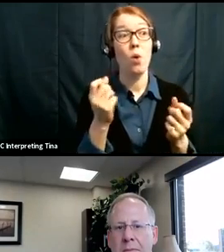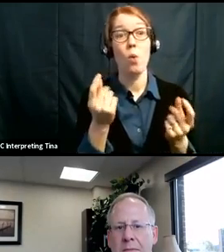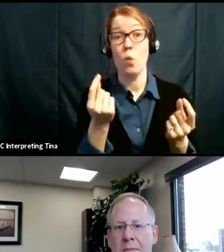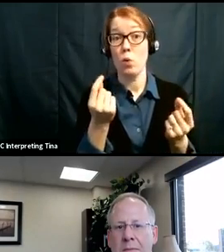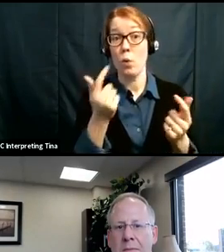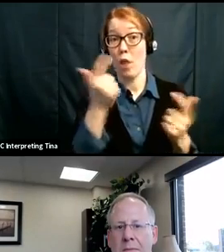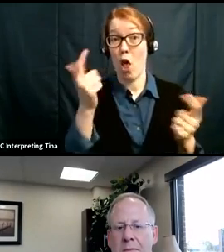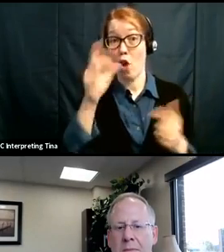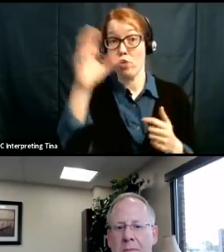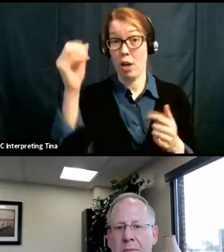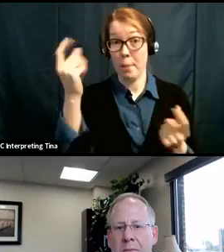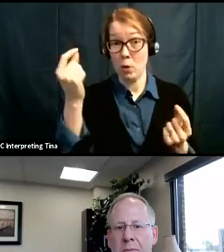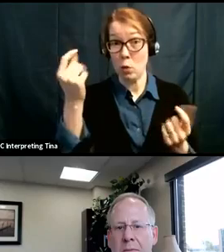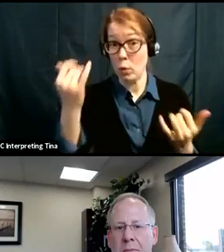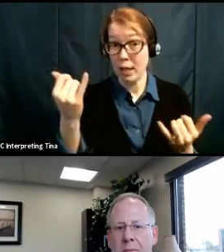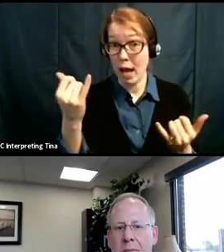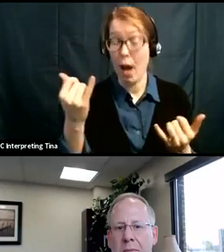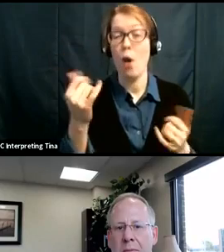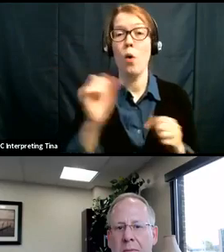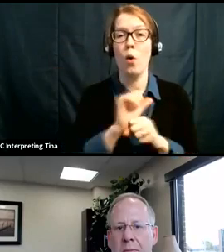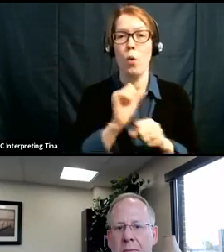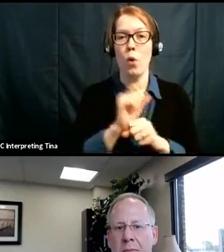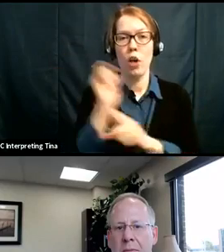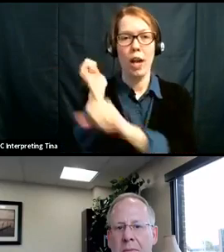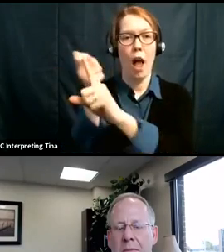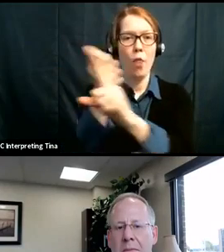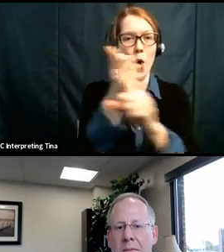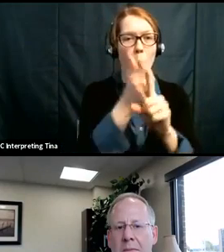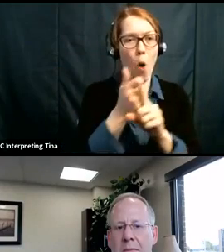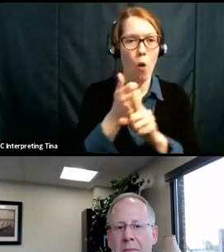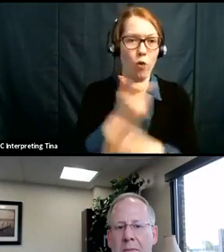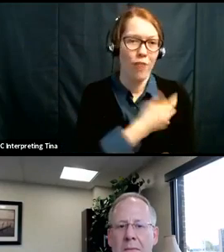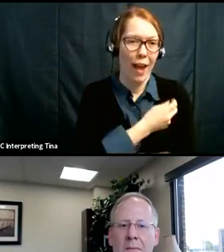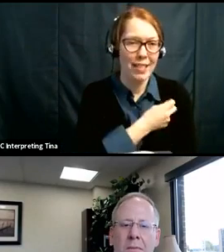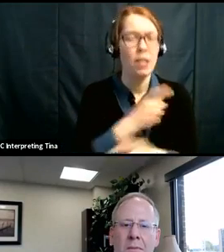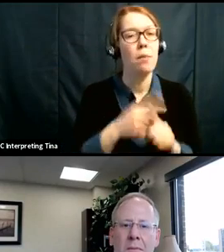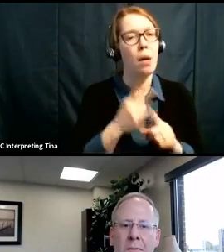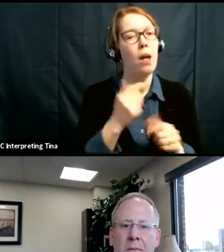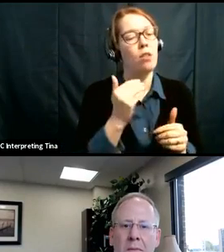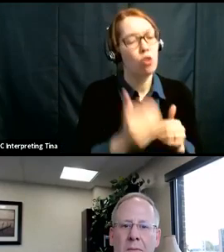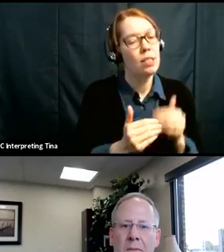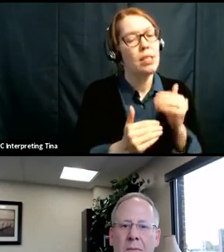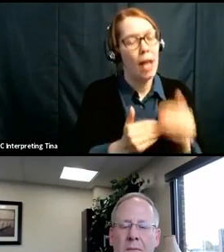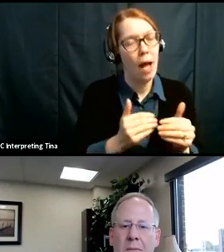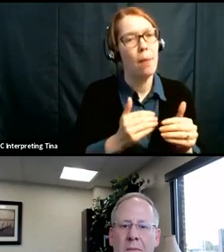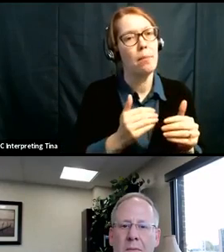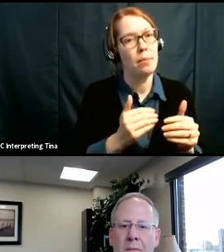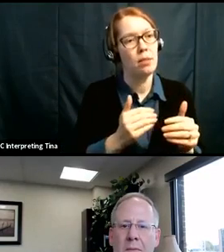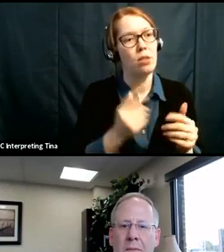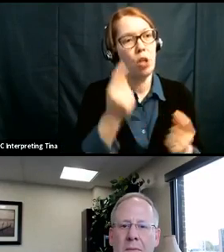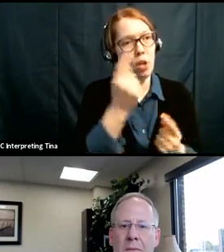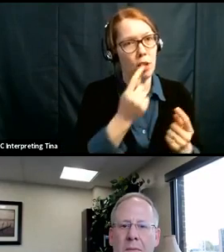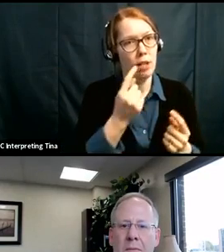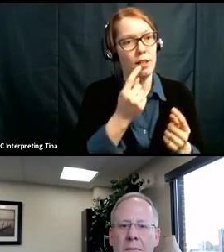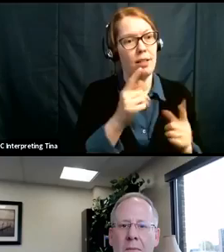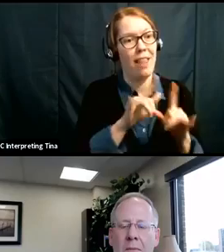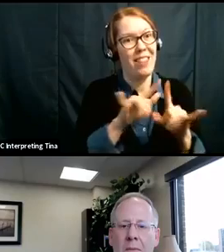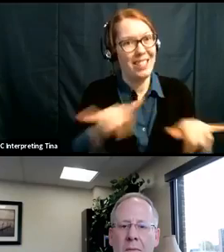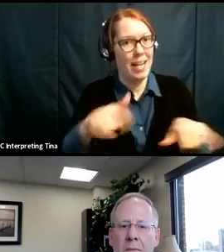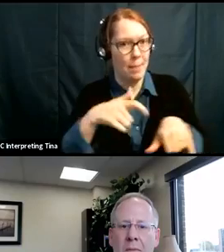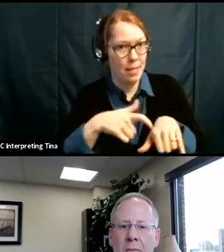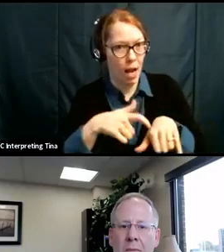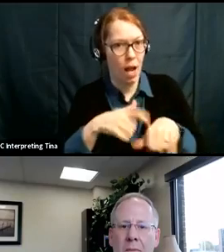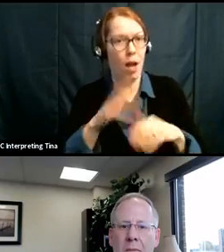now is they're all working on their own vaccine, but the steps are being taken in parallel rather than